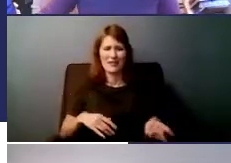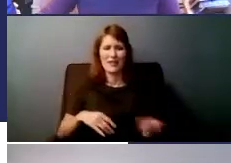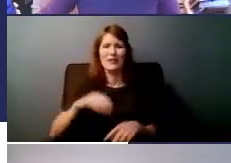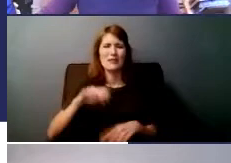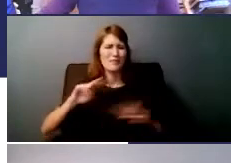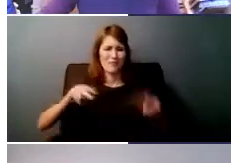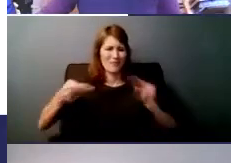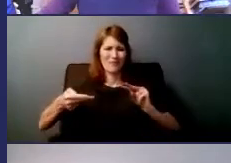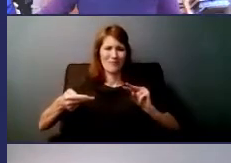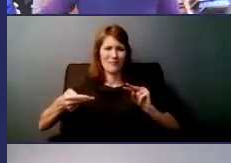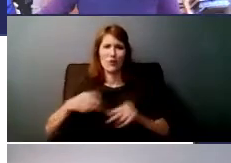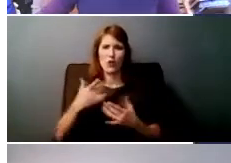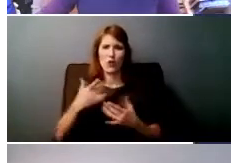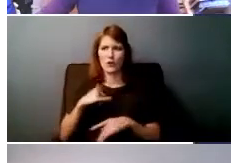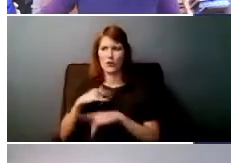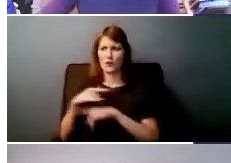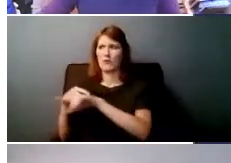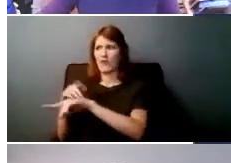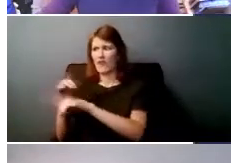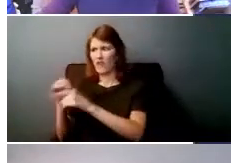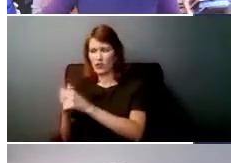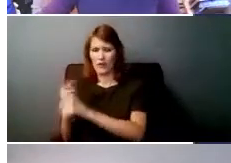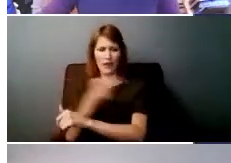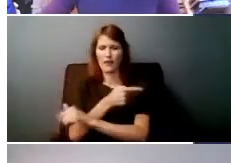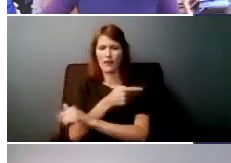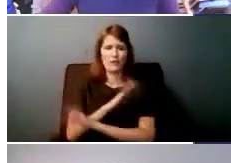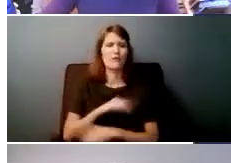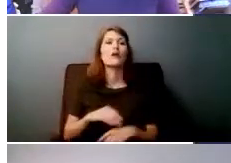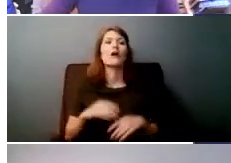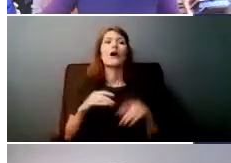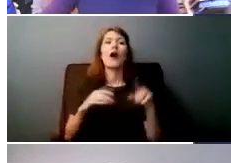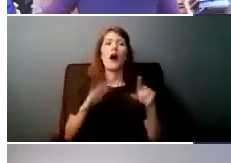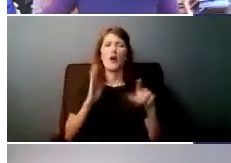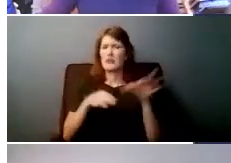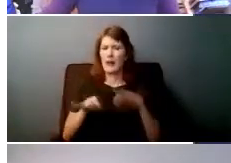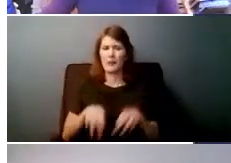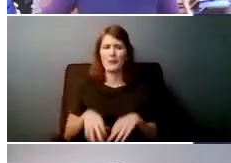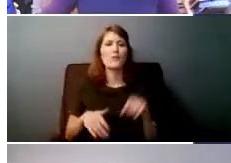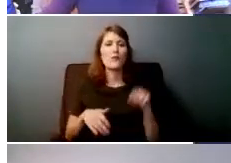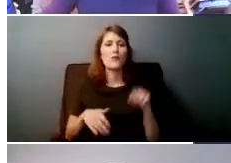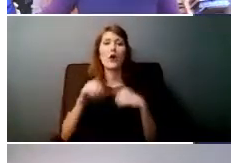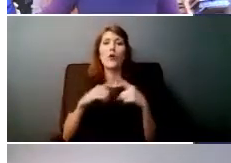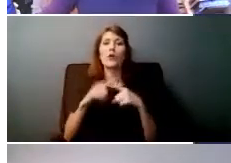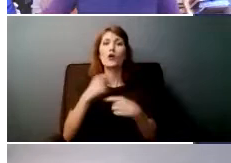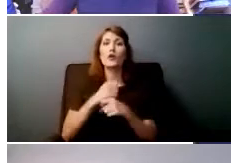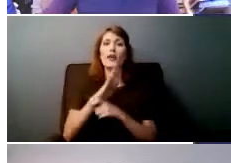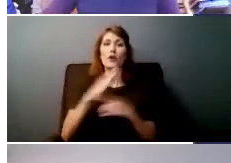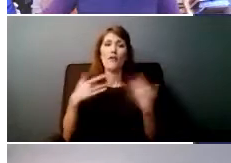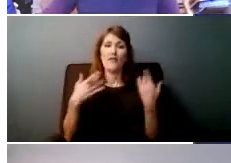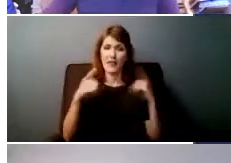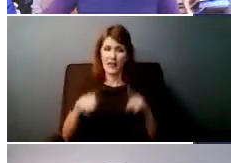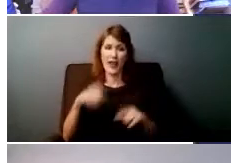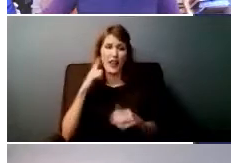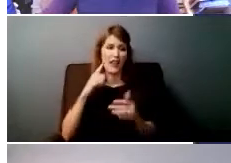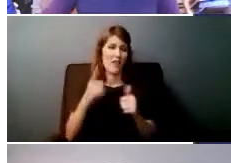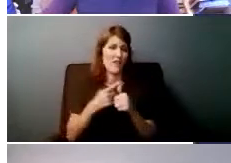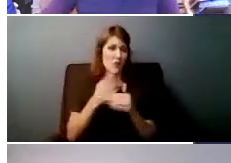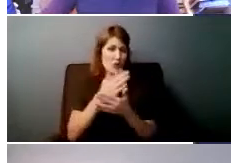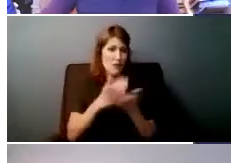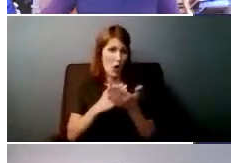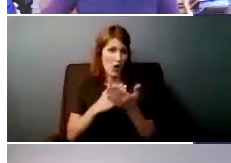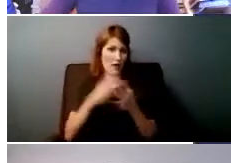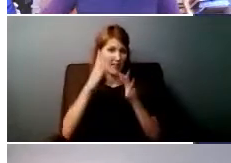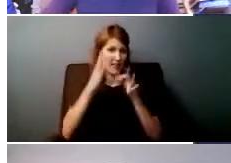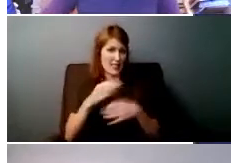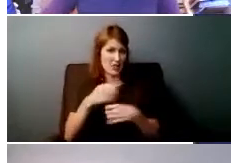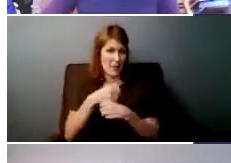about that. So when you're creating your event, I think the first piece of decision making that has